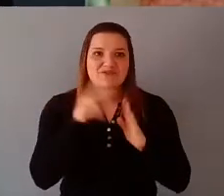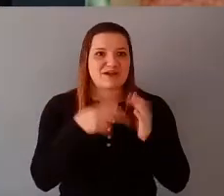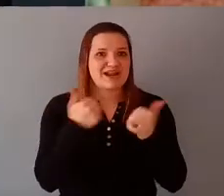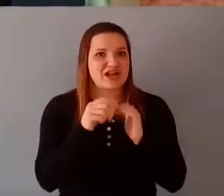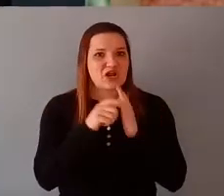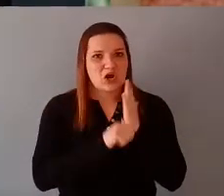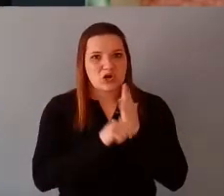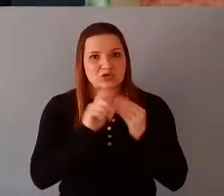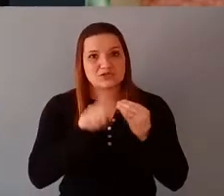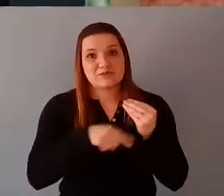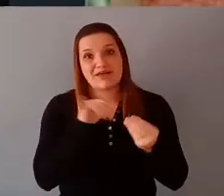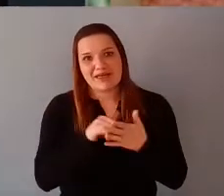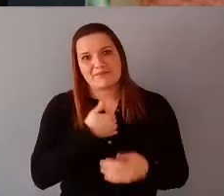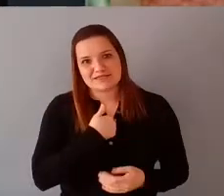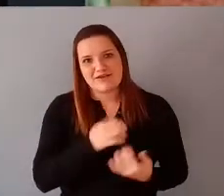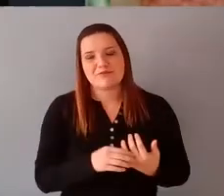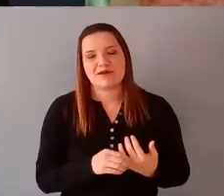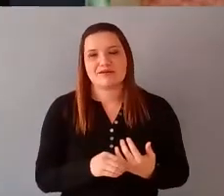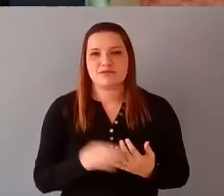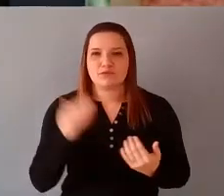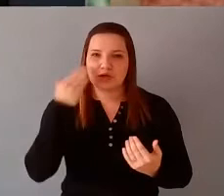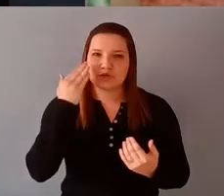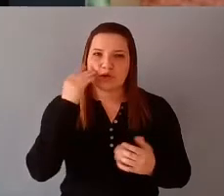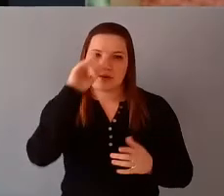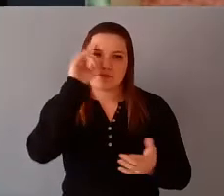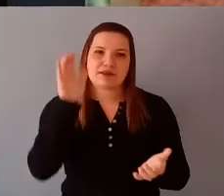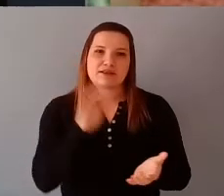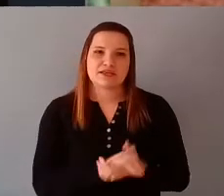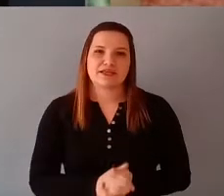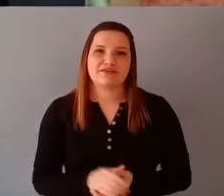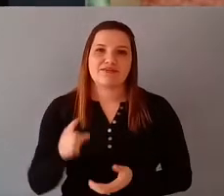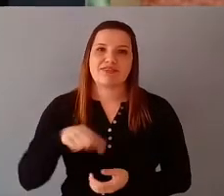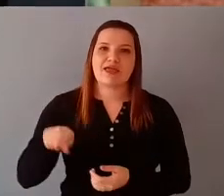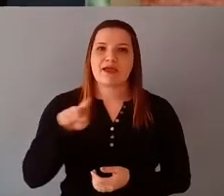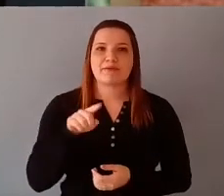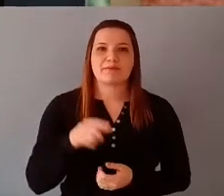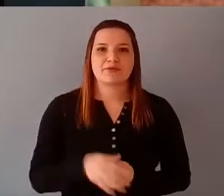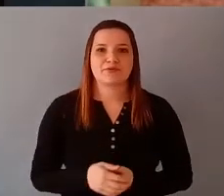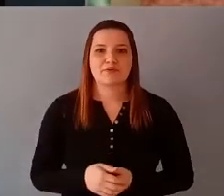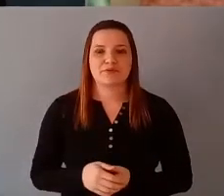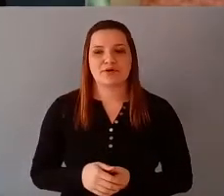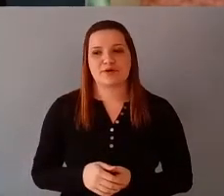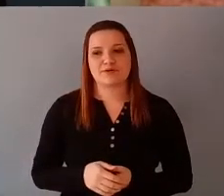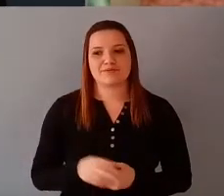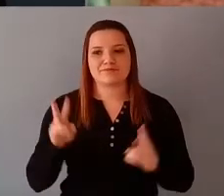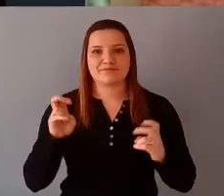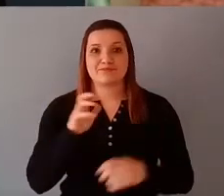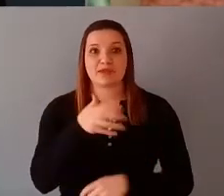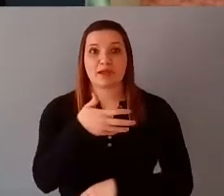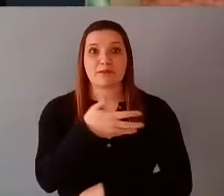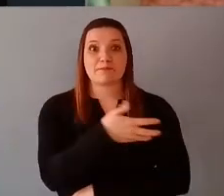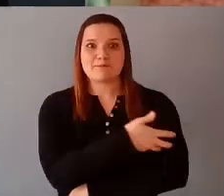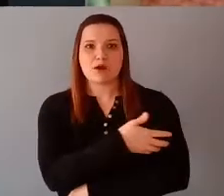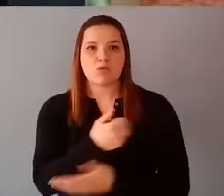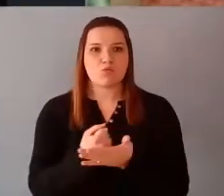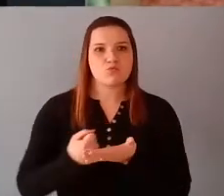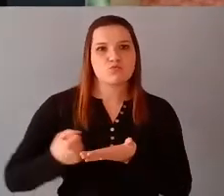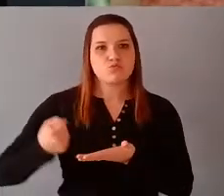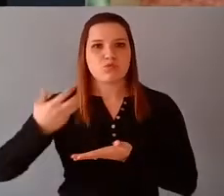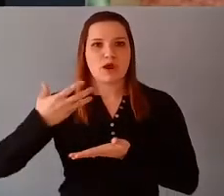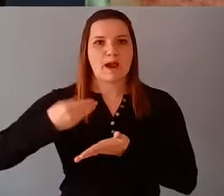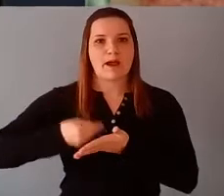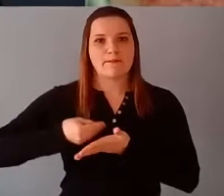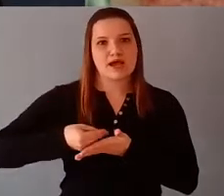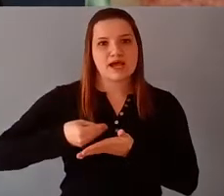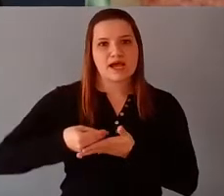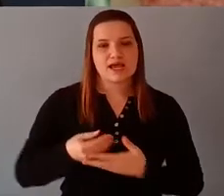about that, but I think we all know and believe that those that are in positions of power, that have wealth,